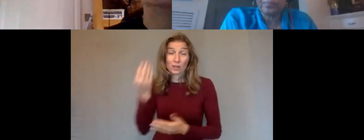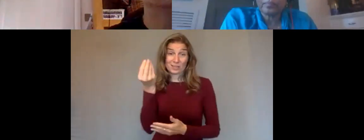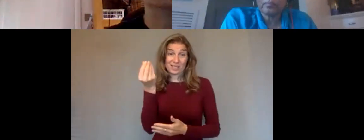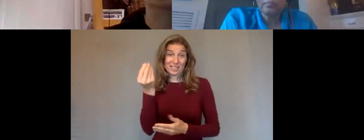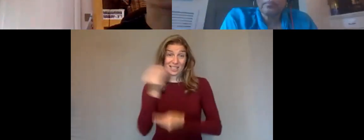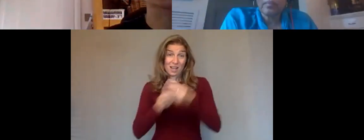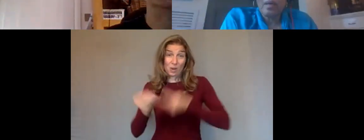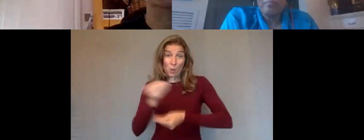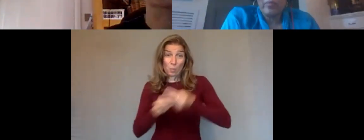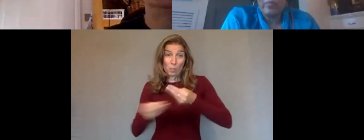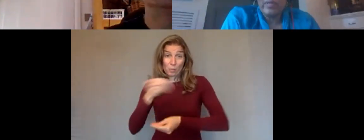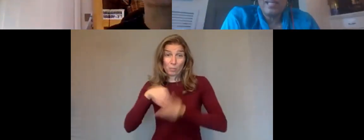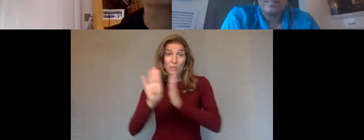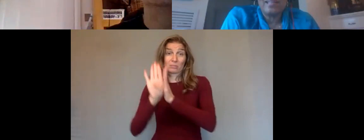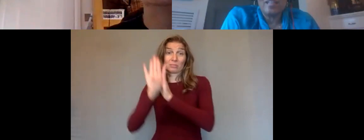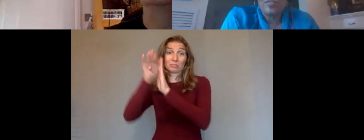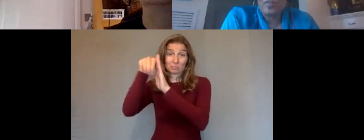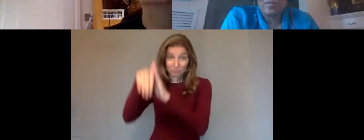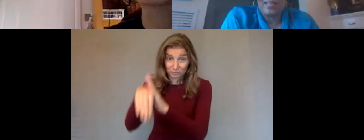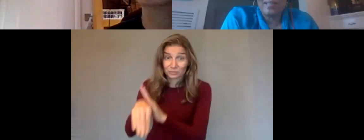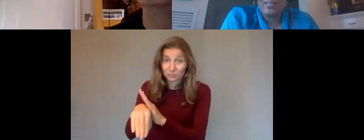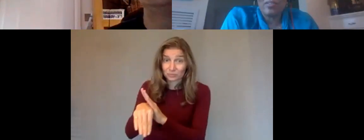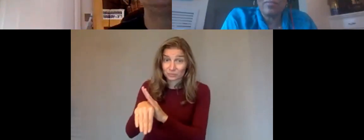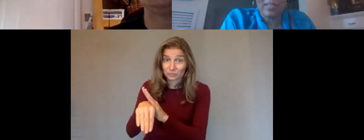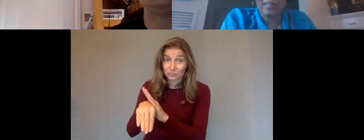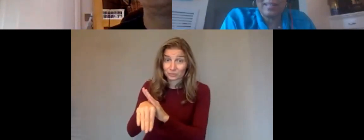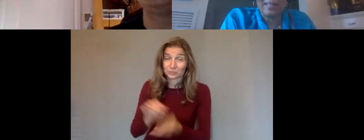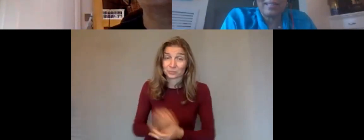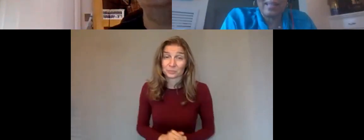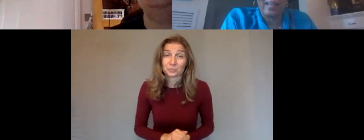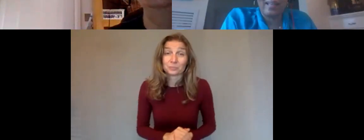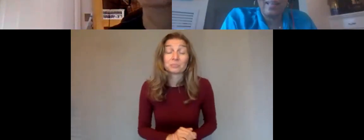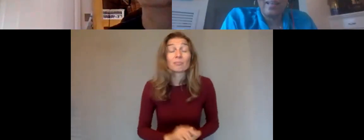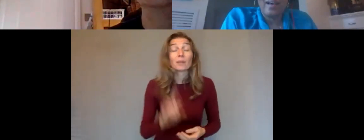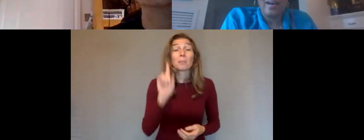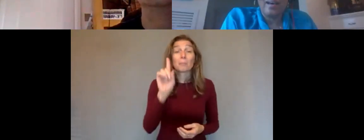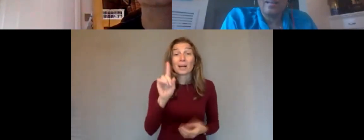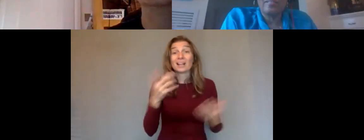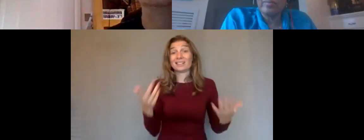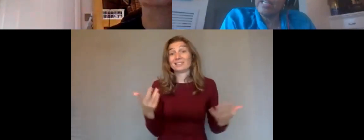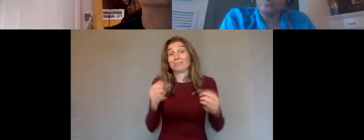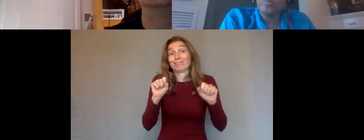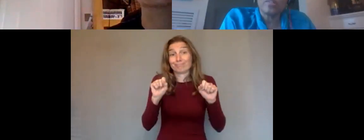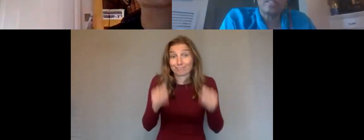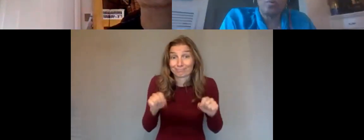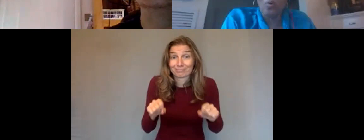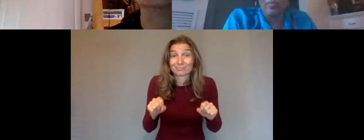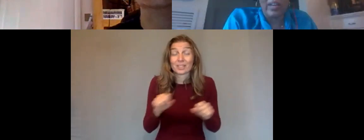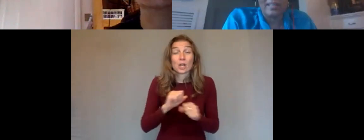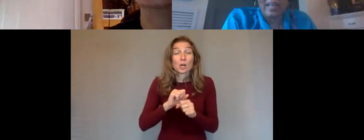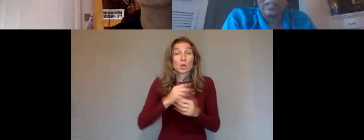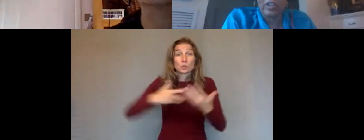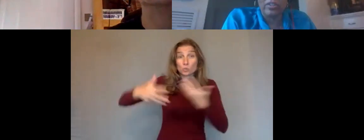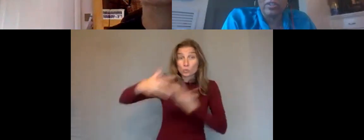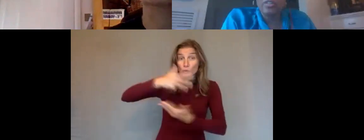good. But we know that the need for social isolation and physical distancing really caused all